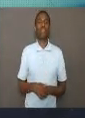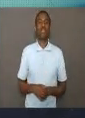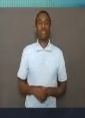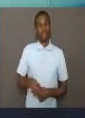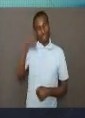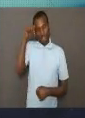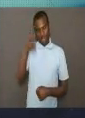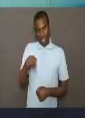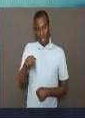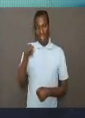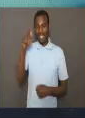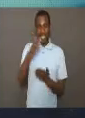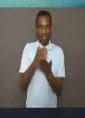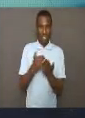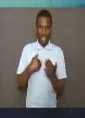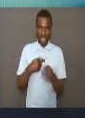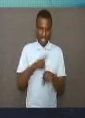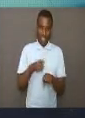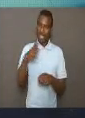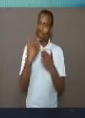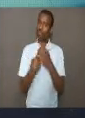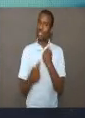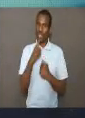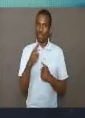That is all the time we have for this lesson.